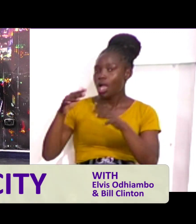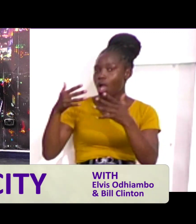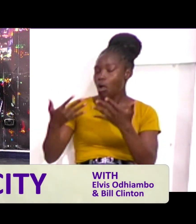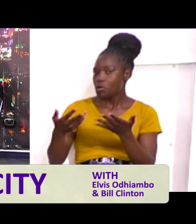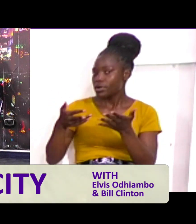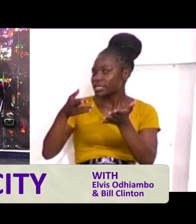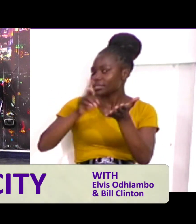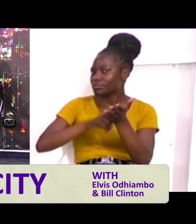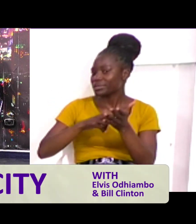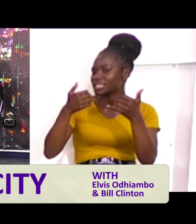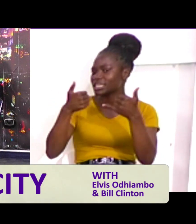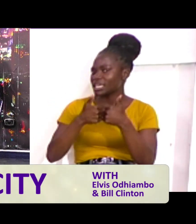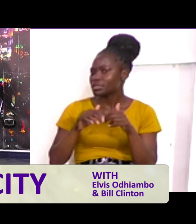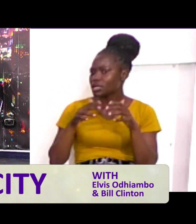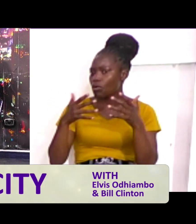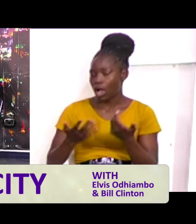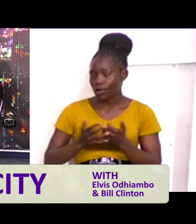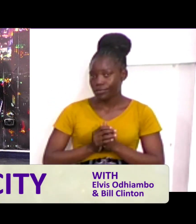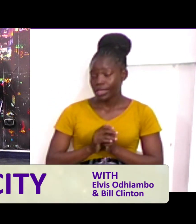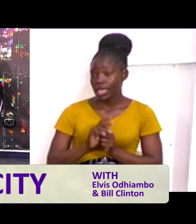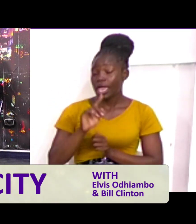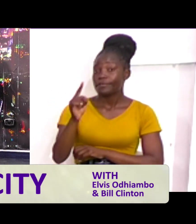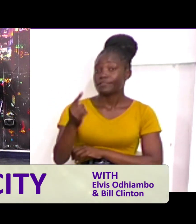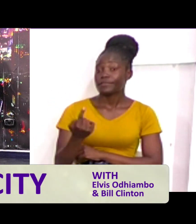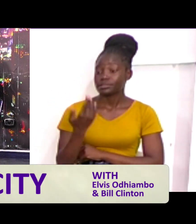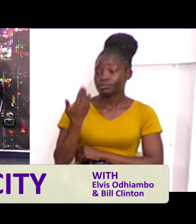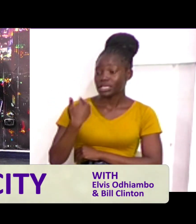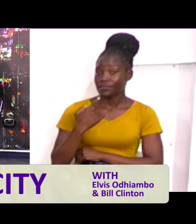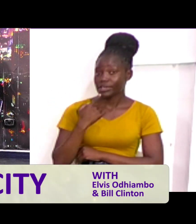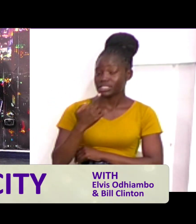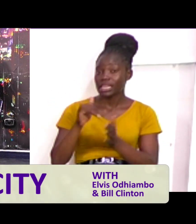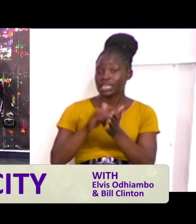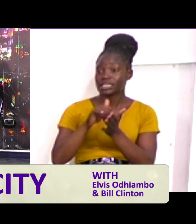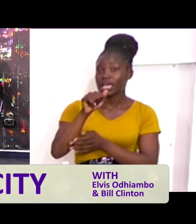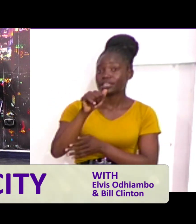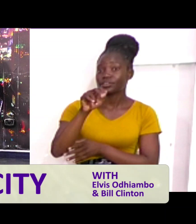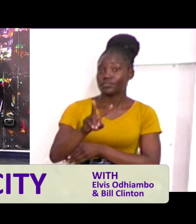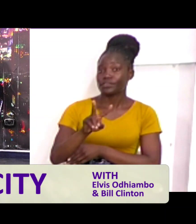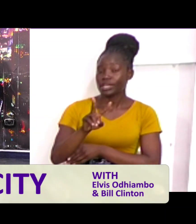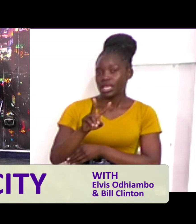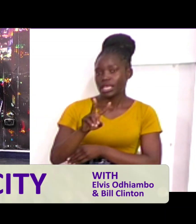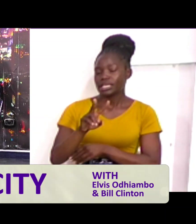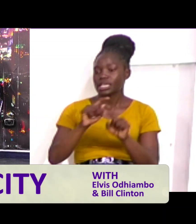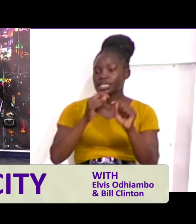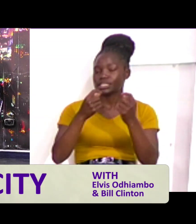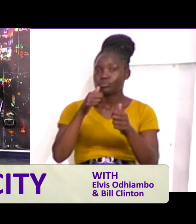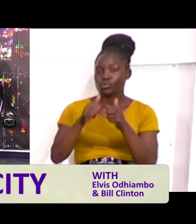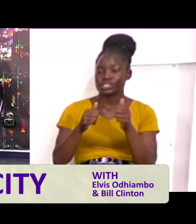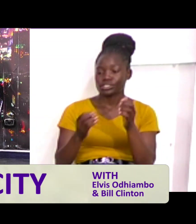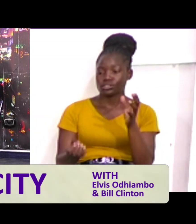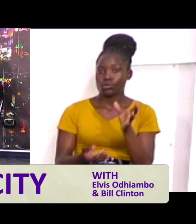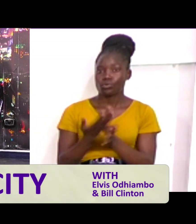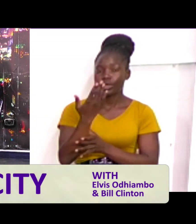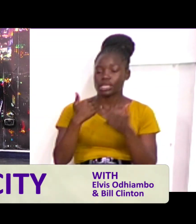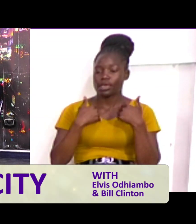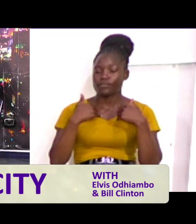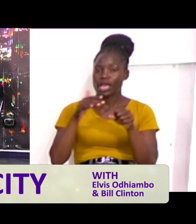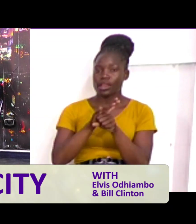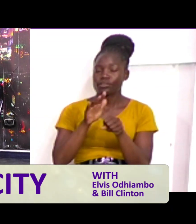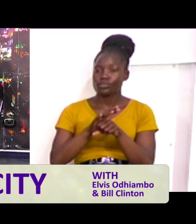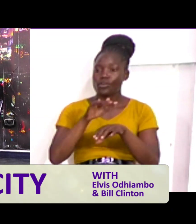replay going? First of all, I will say Aston Villa is a team that is rising. It has a lot of good